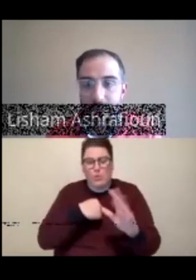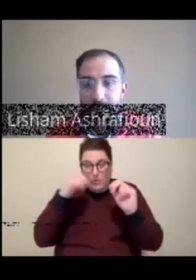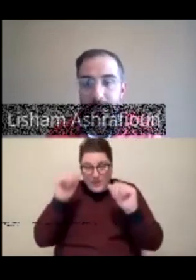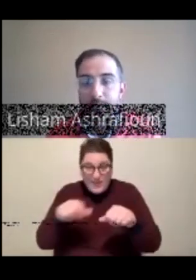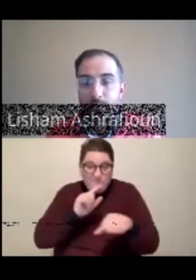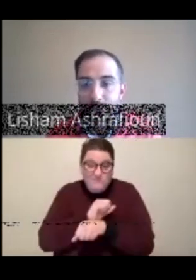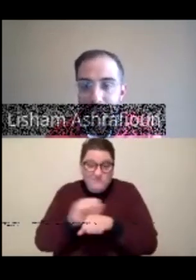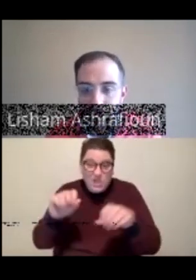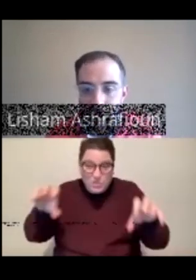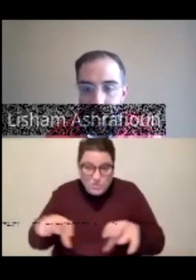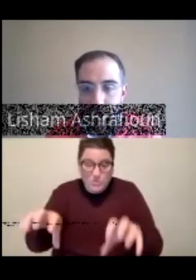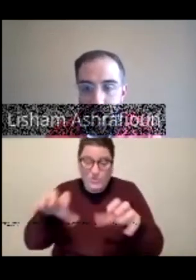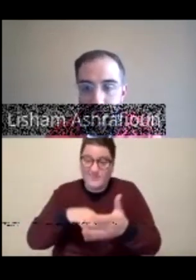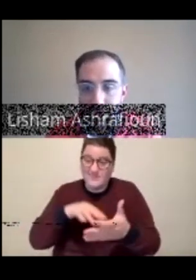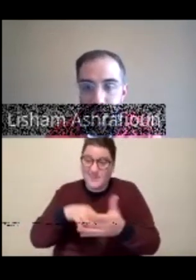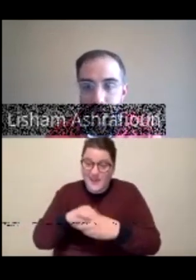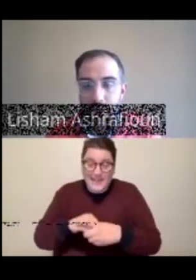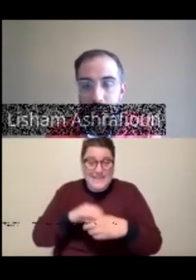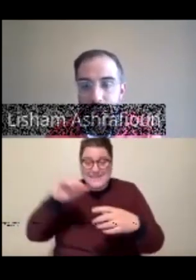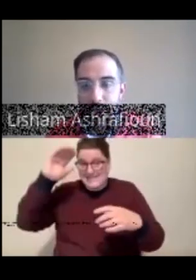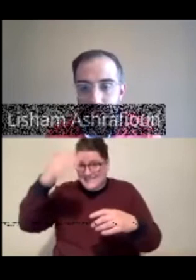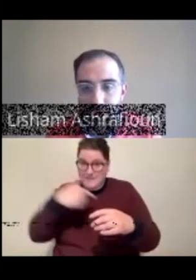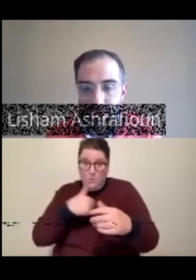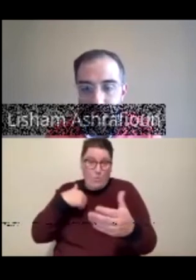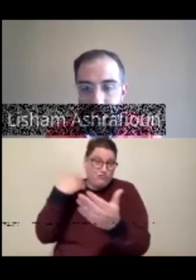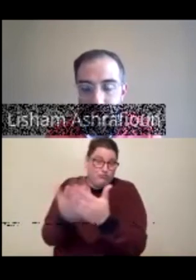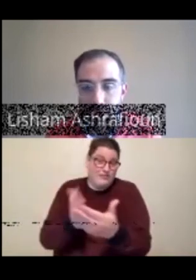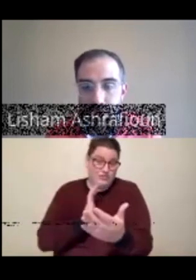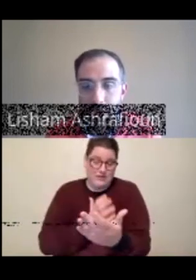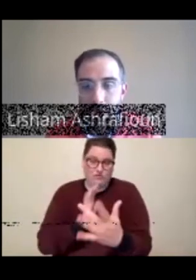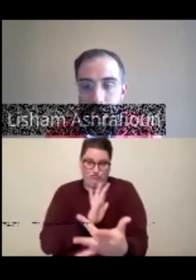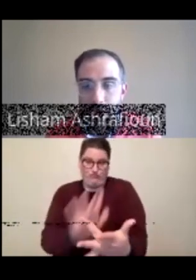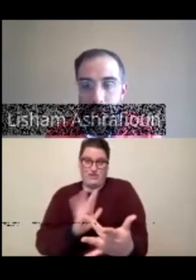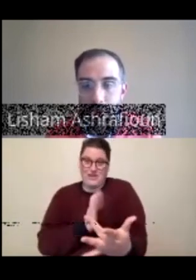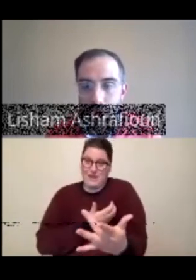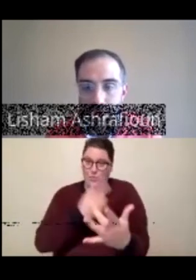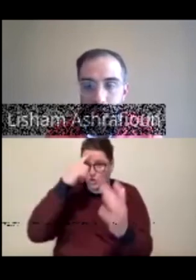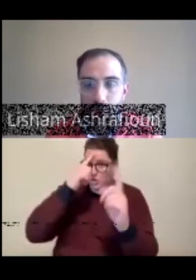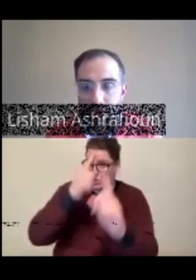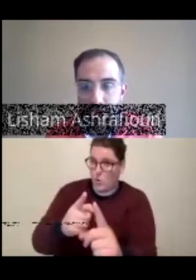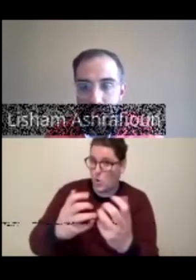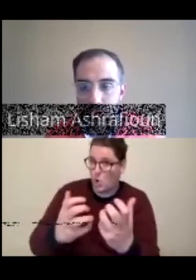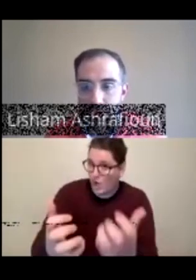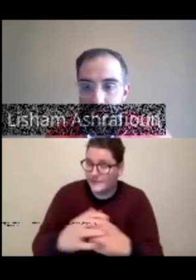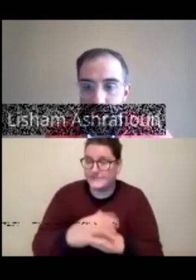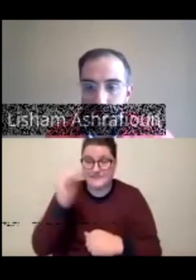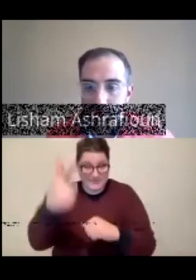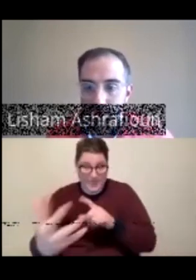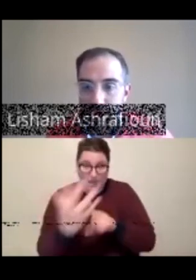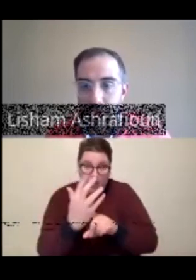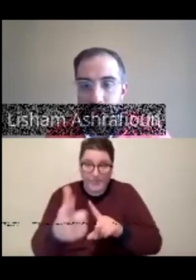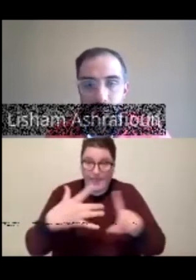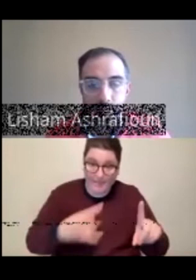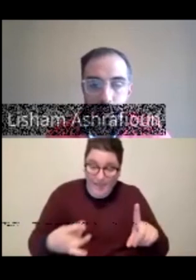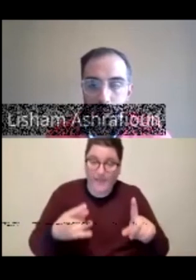the study. We seem to be reaching our intended audience. They seem to like it and gravitate towards it, and maybe